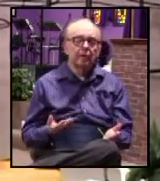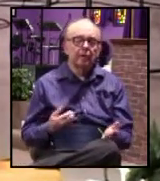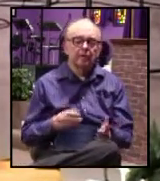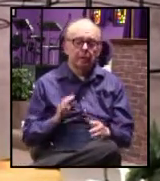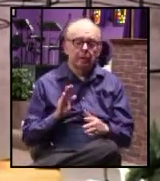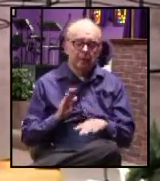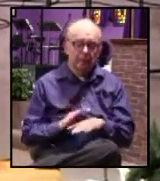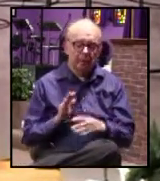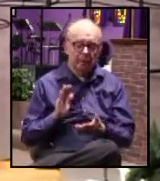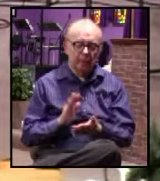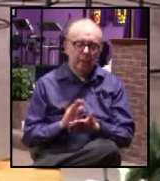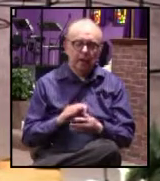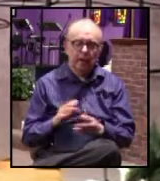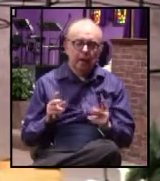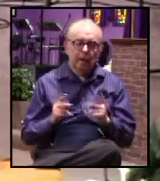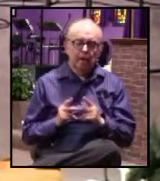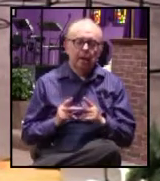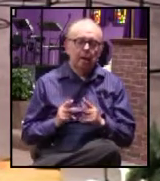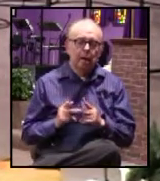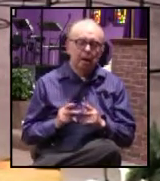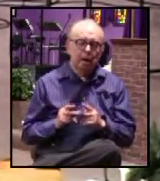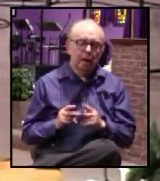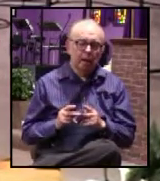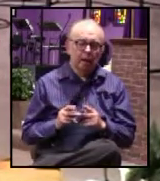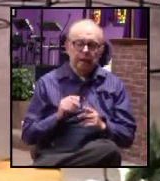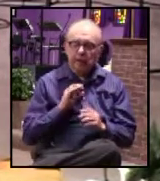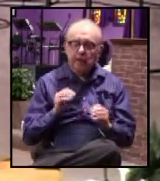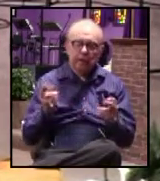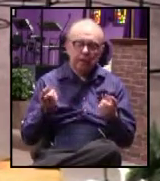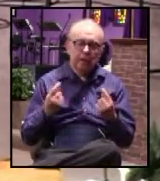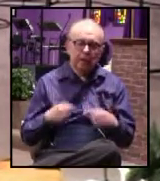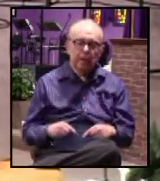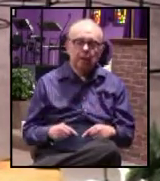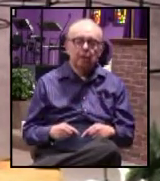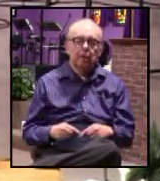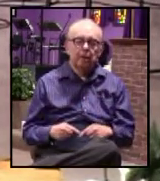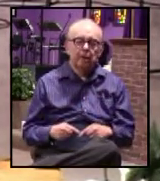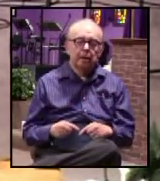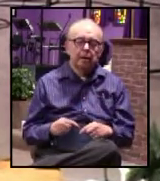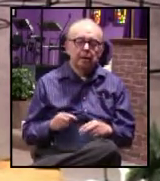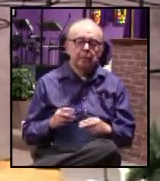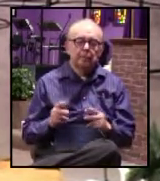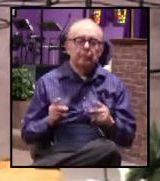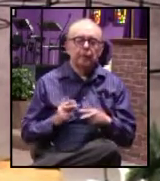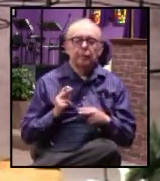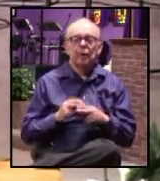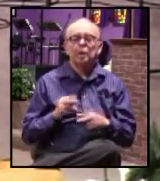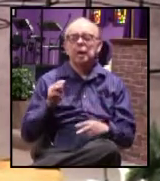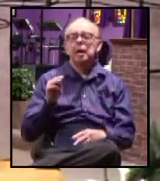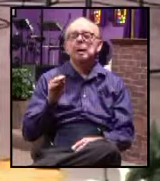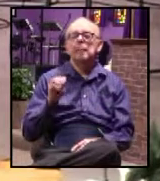place that's deserted over here that nobody really likes to come to, called Mayfield.